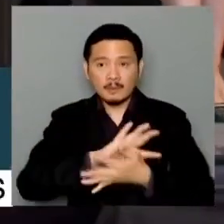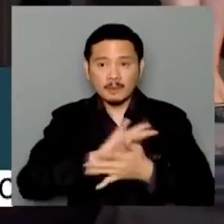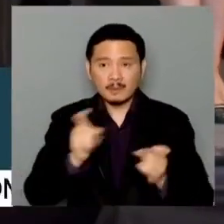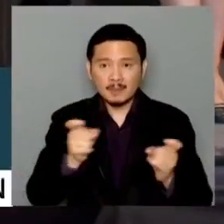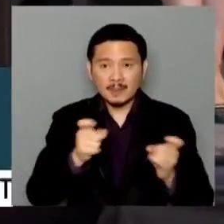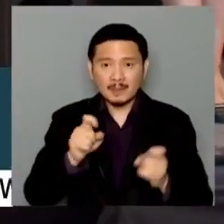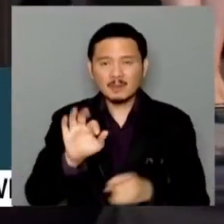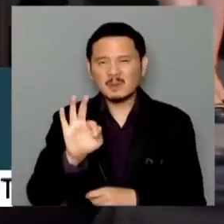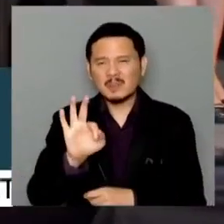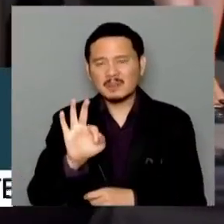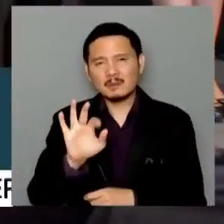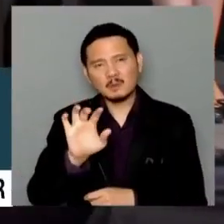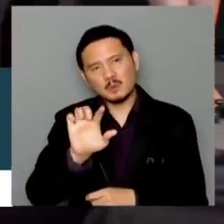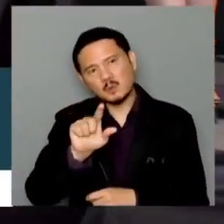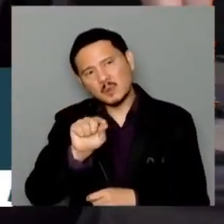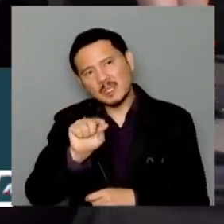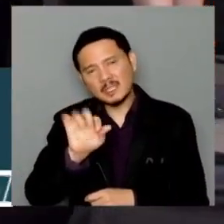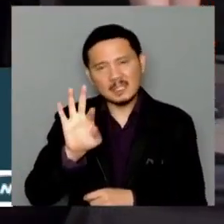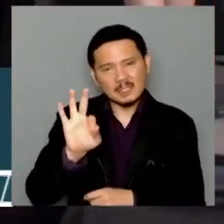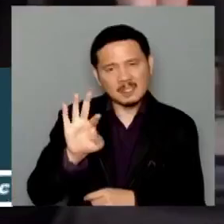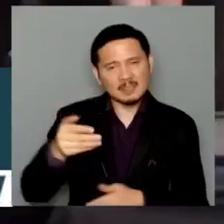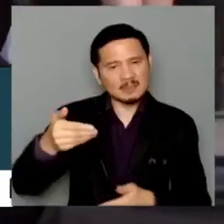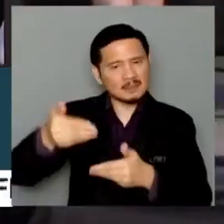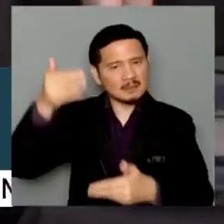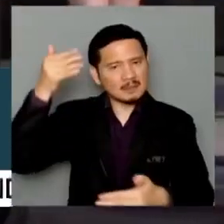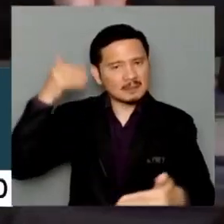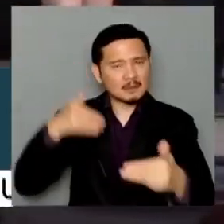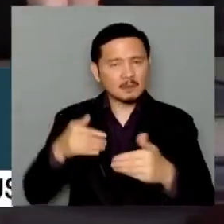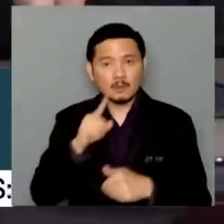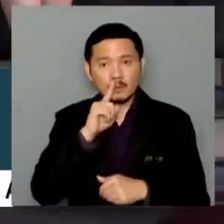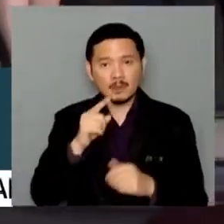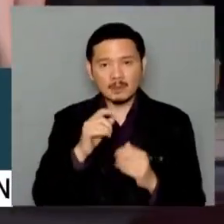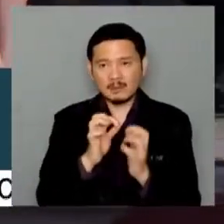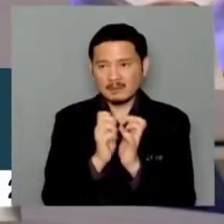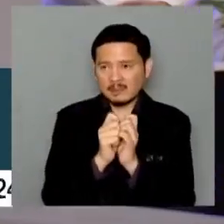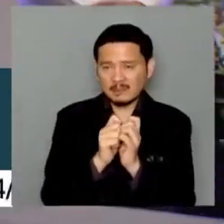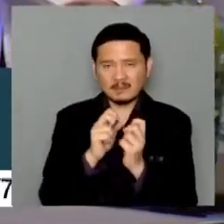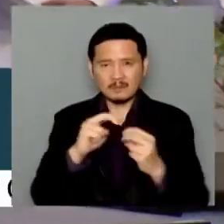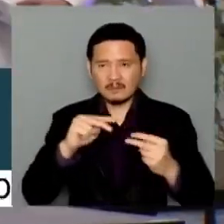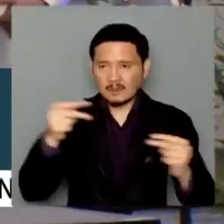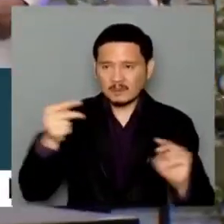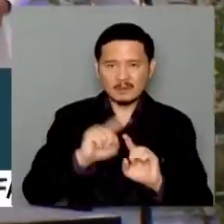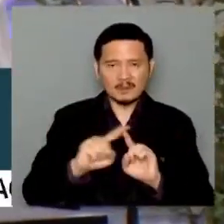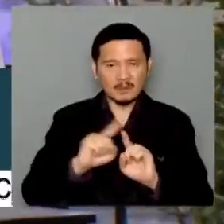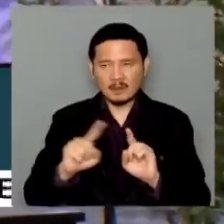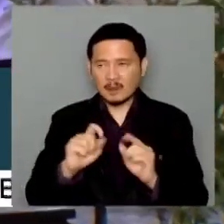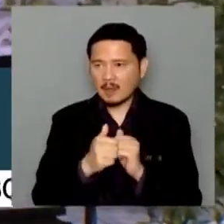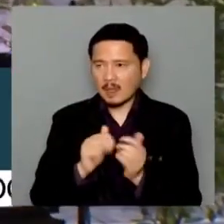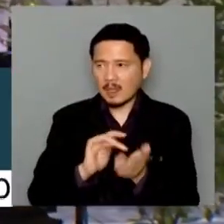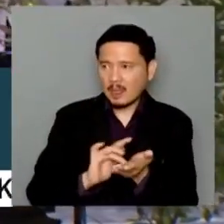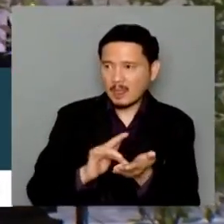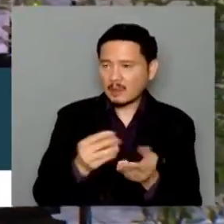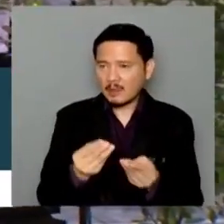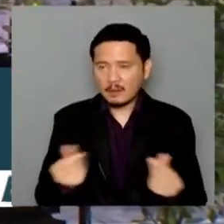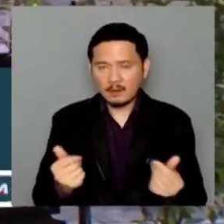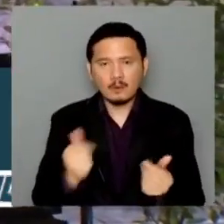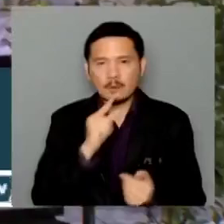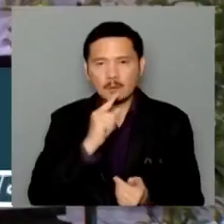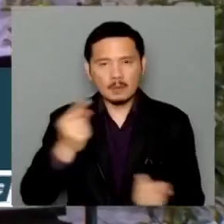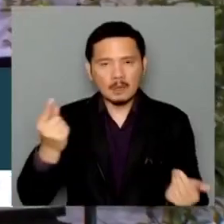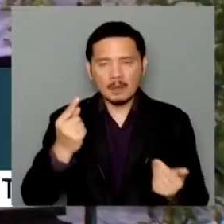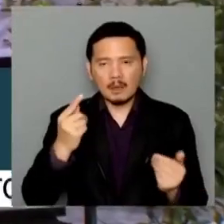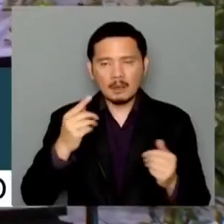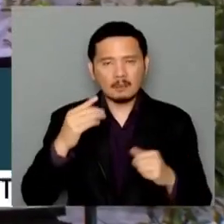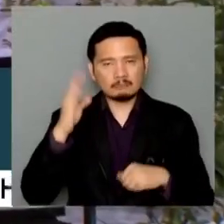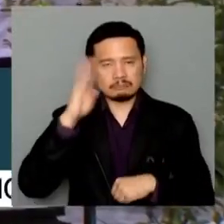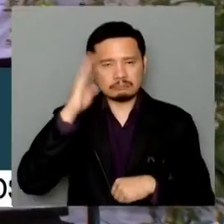very little was known yet about the COVID-19 virus and its treatment. And he said that the work of Filipino health researchers was very